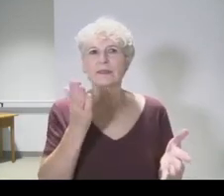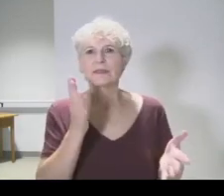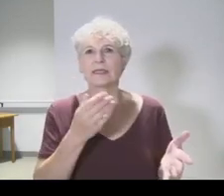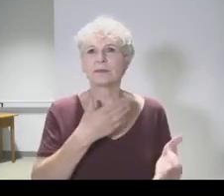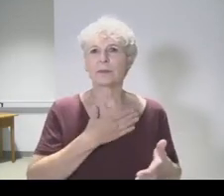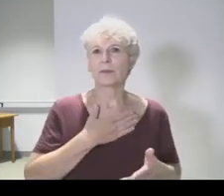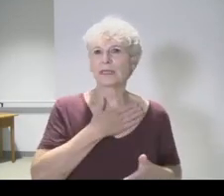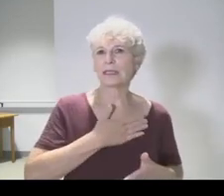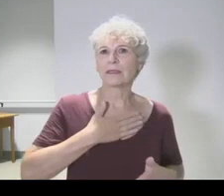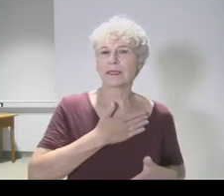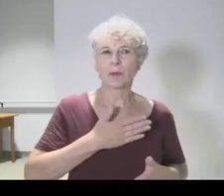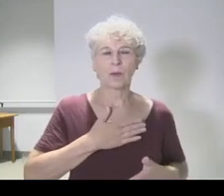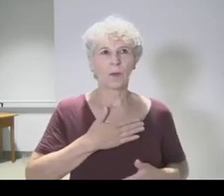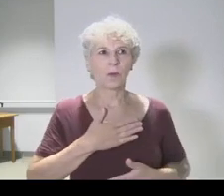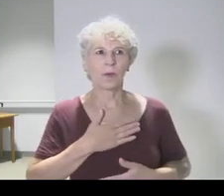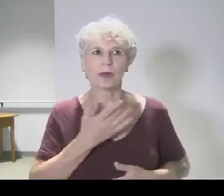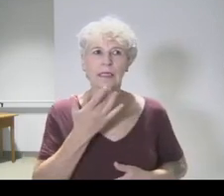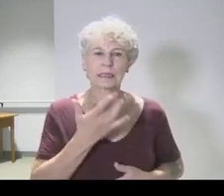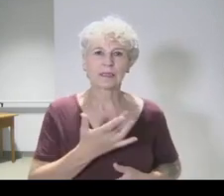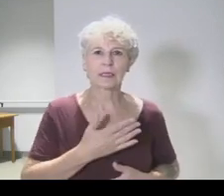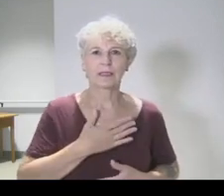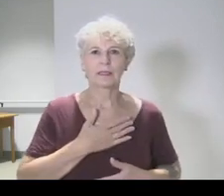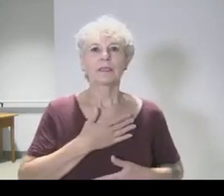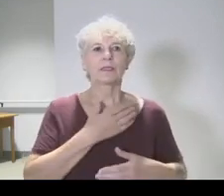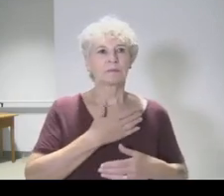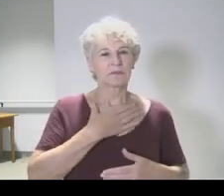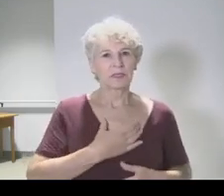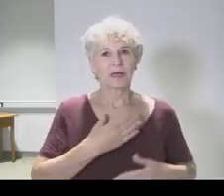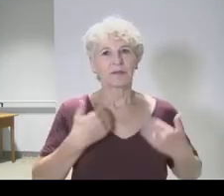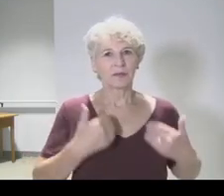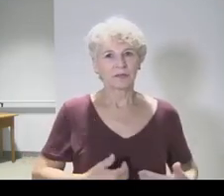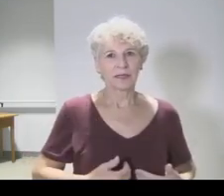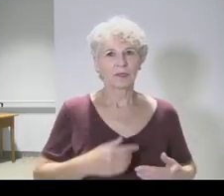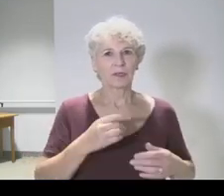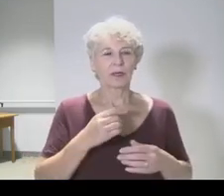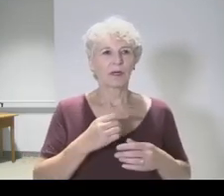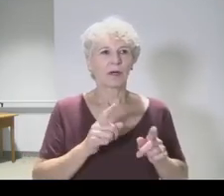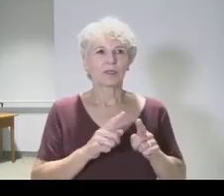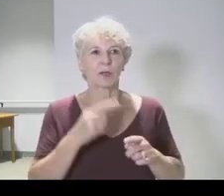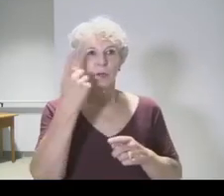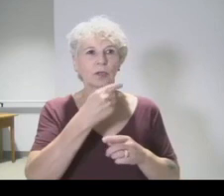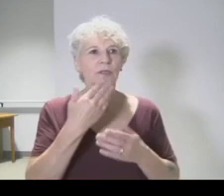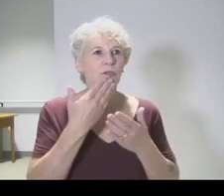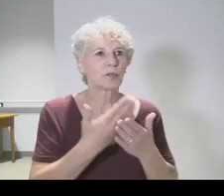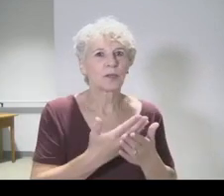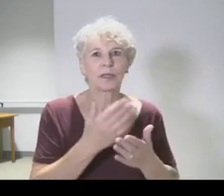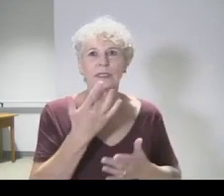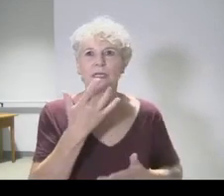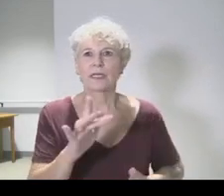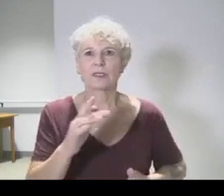appetite. This is the desire of the flesh. The fruit also looked ripe and juicy and